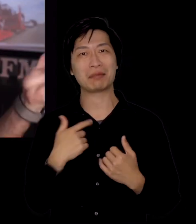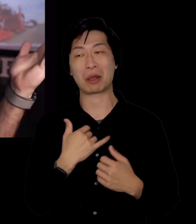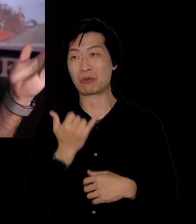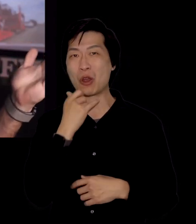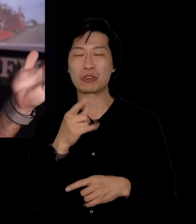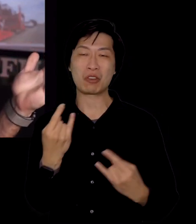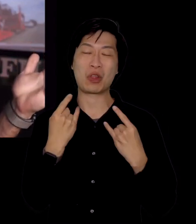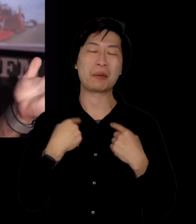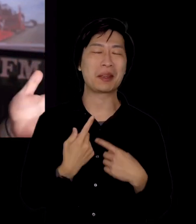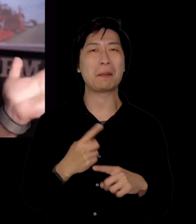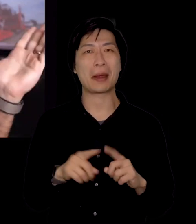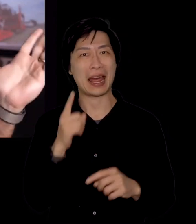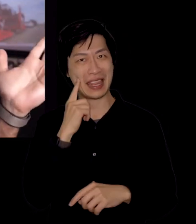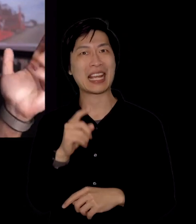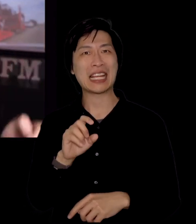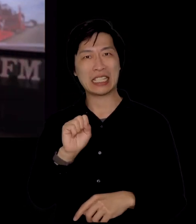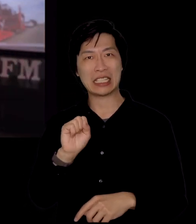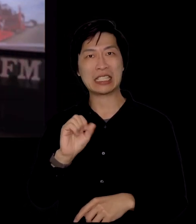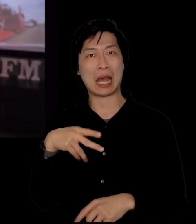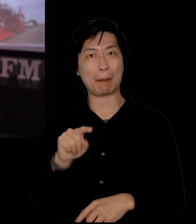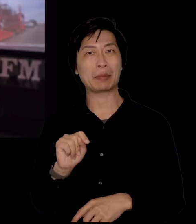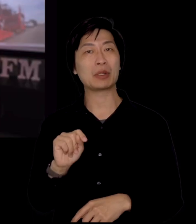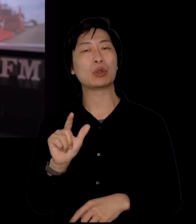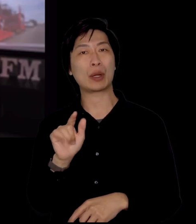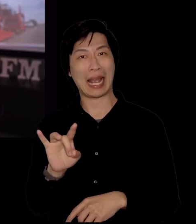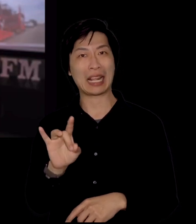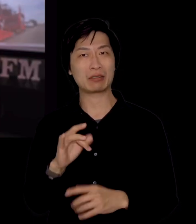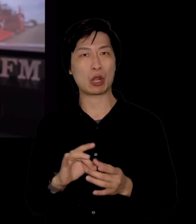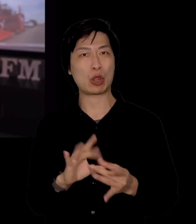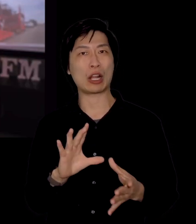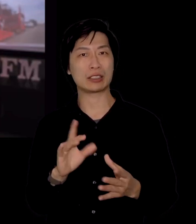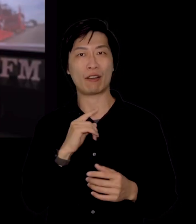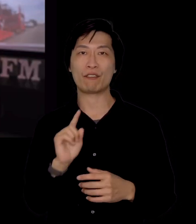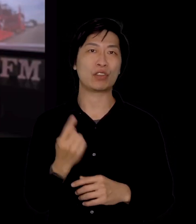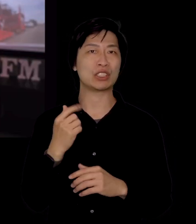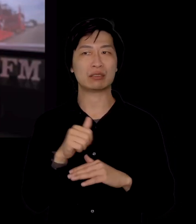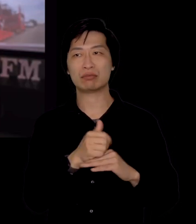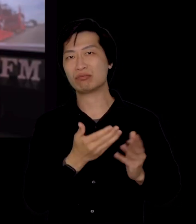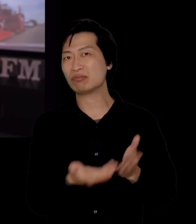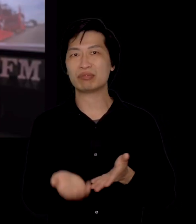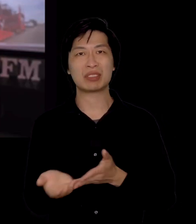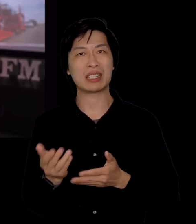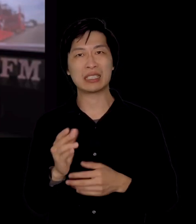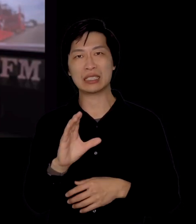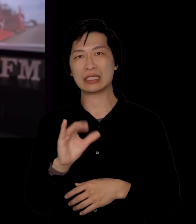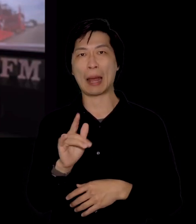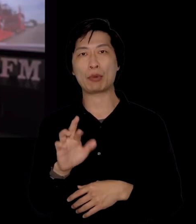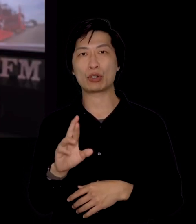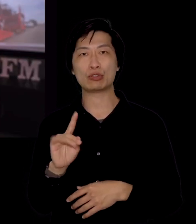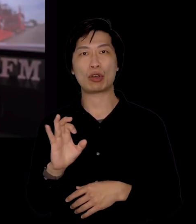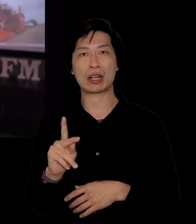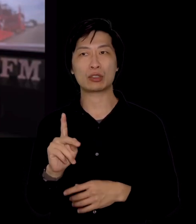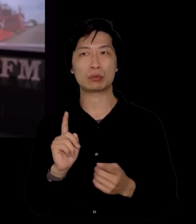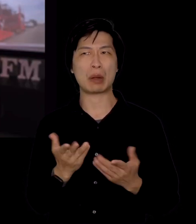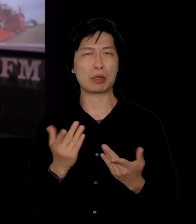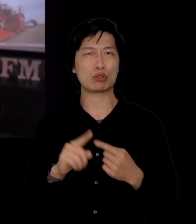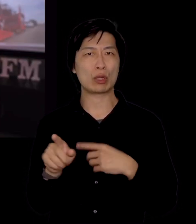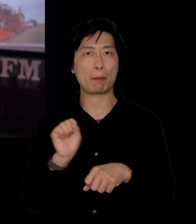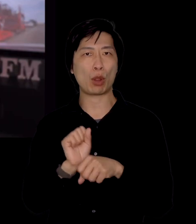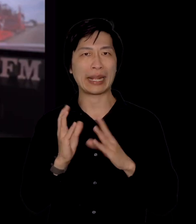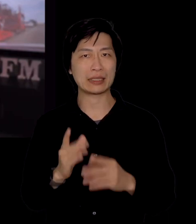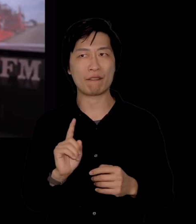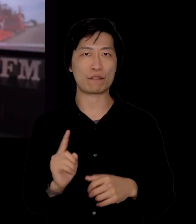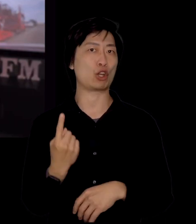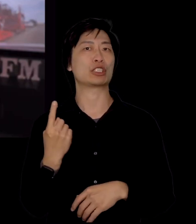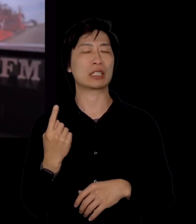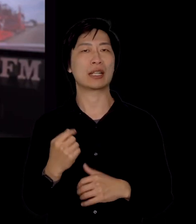It's out there now. So if I'm wrong, y'all can make fun of me. But I think September 28th is going to be the launch date, the first deliveries of Cybertruck,